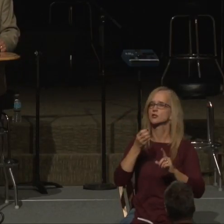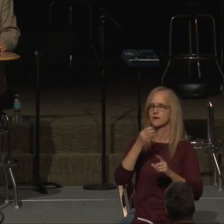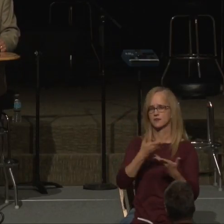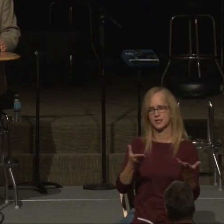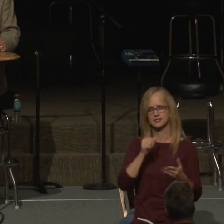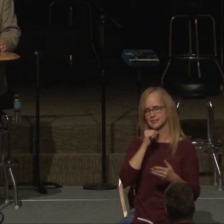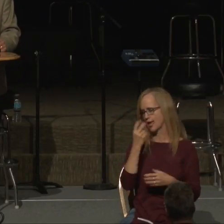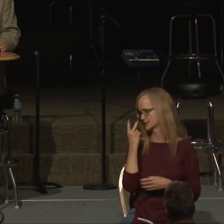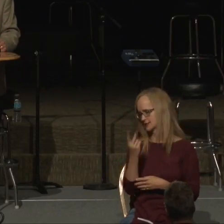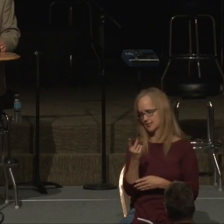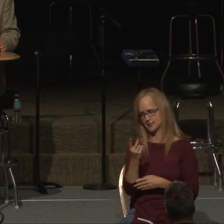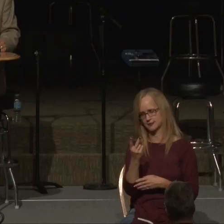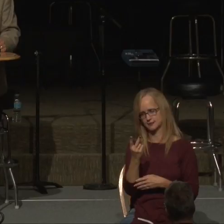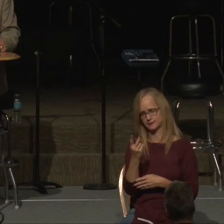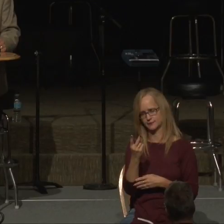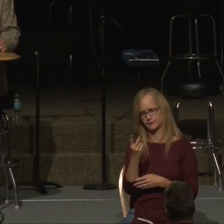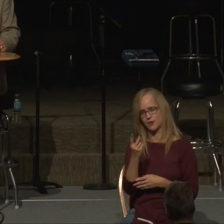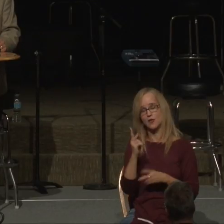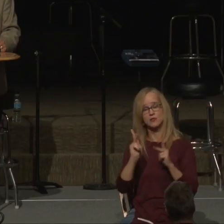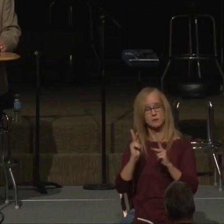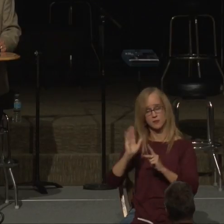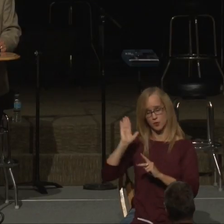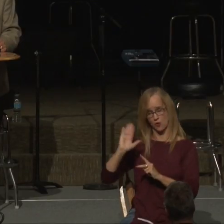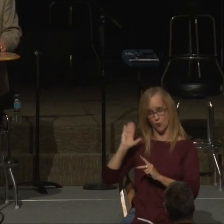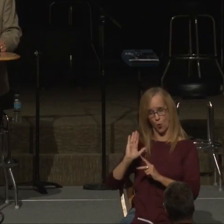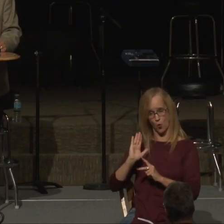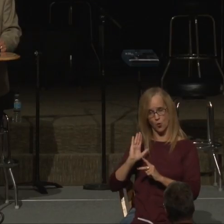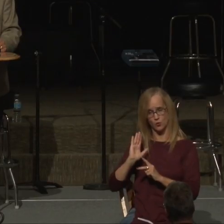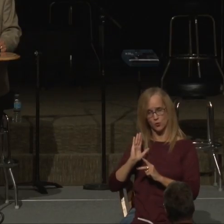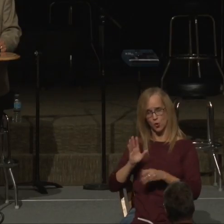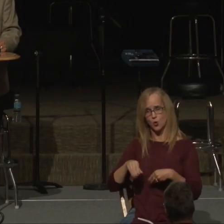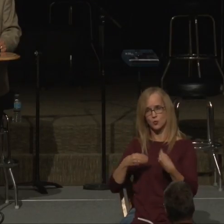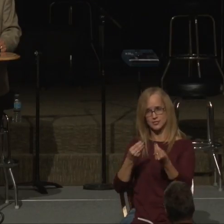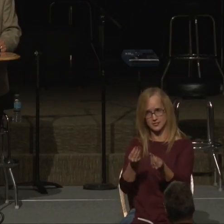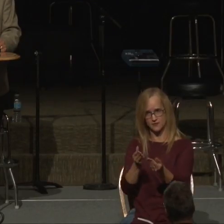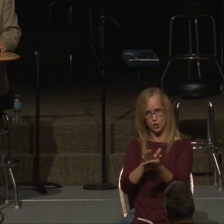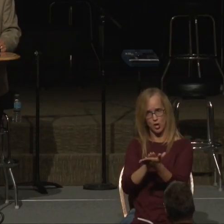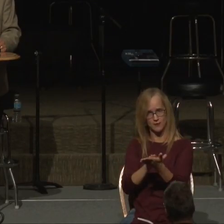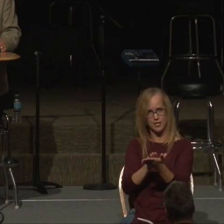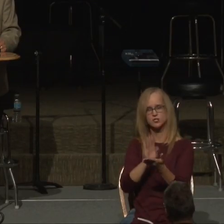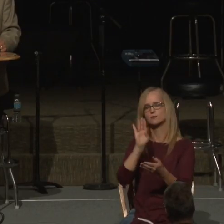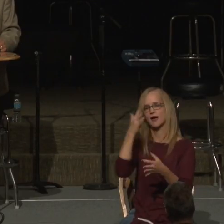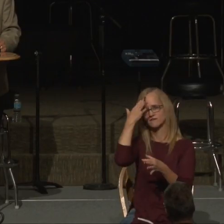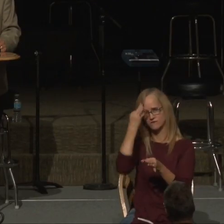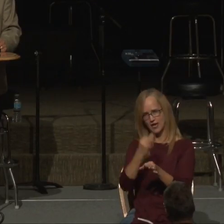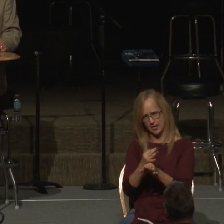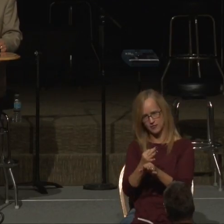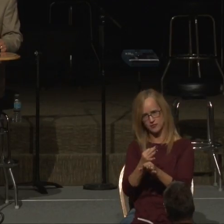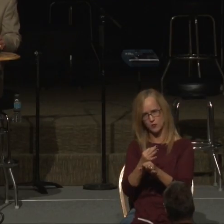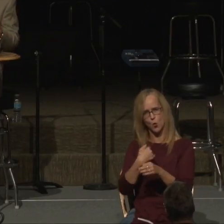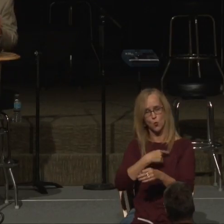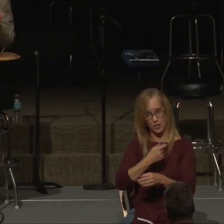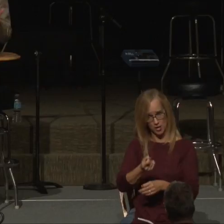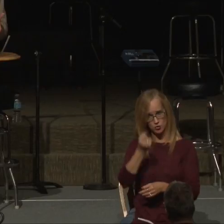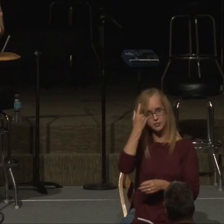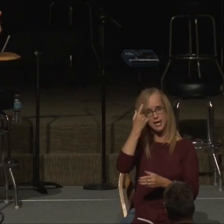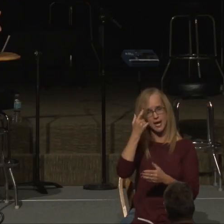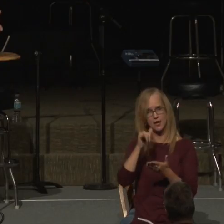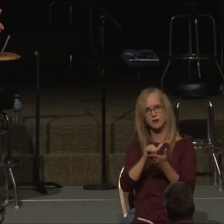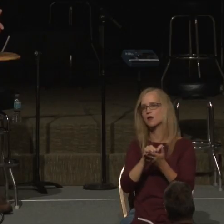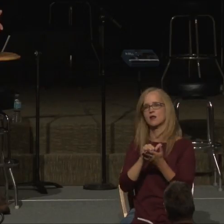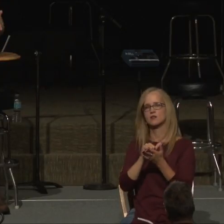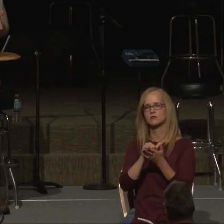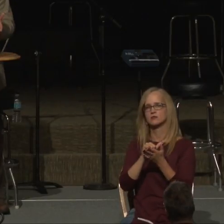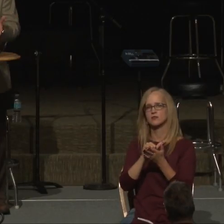seen. For by it the people of old received their commendation. By faith, we understand that the universe was